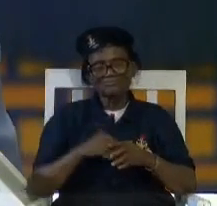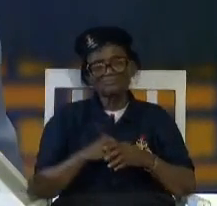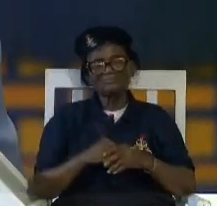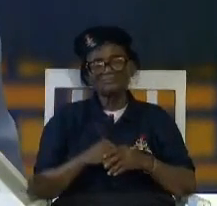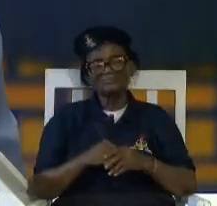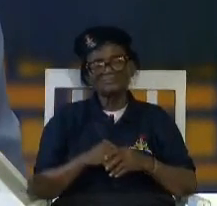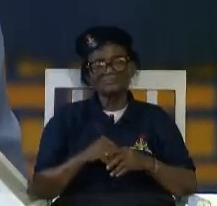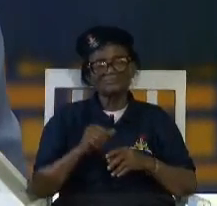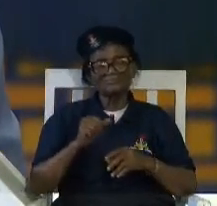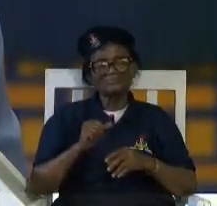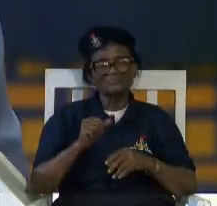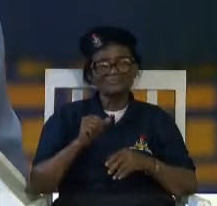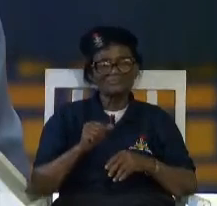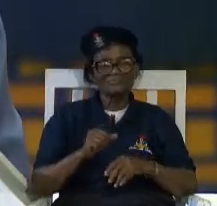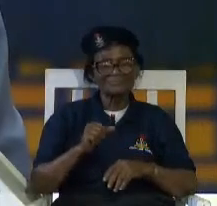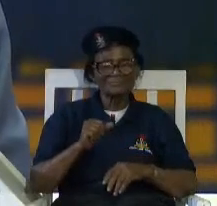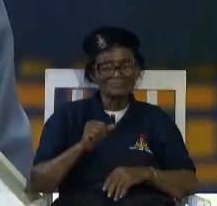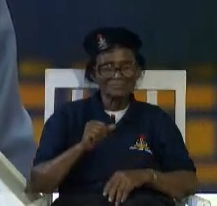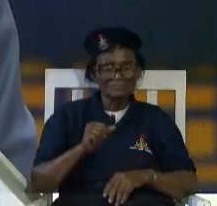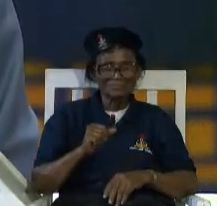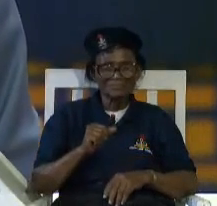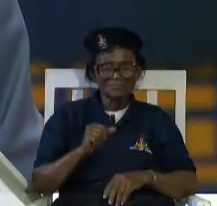He knew who was dealing with me.